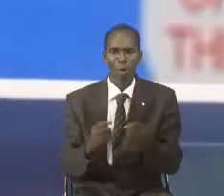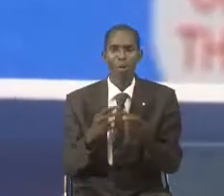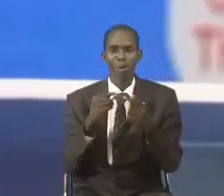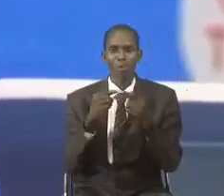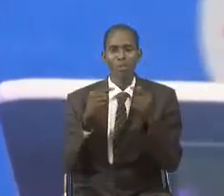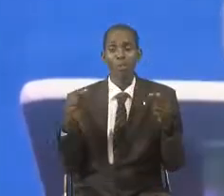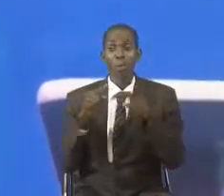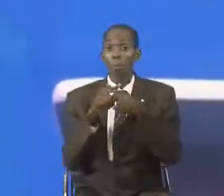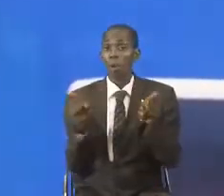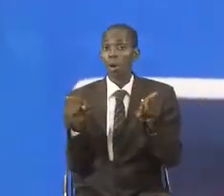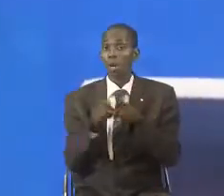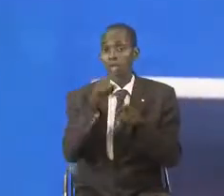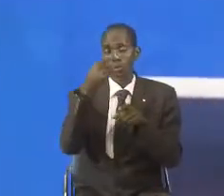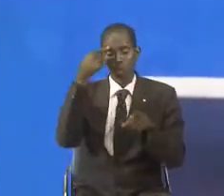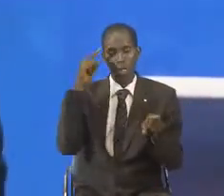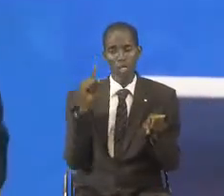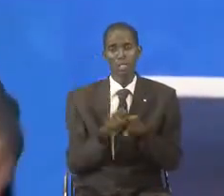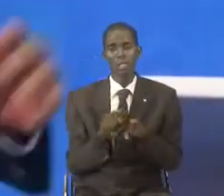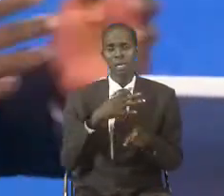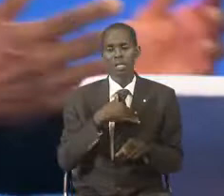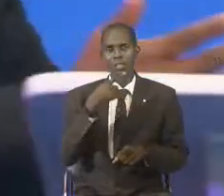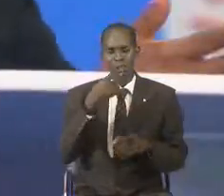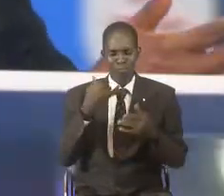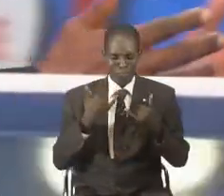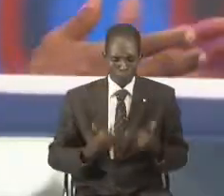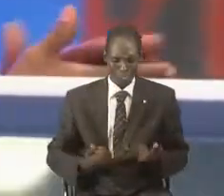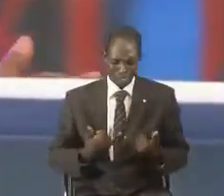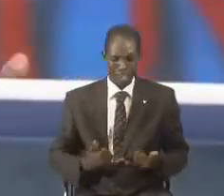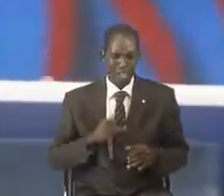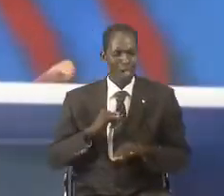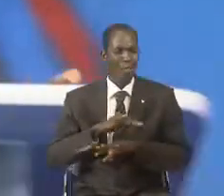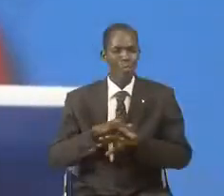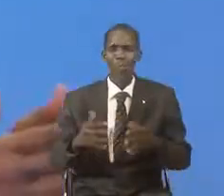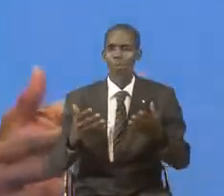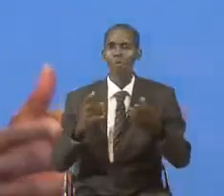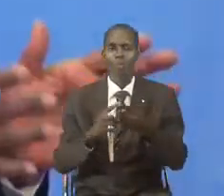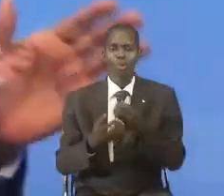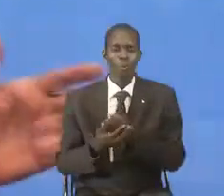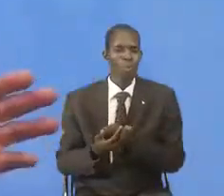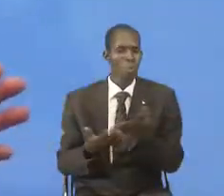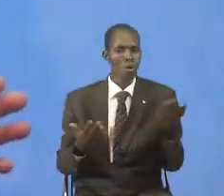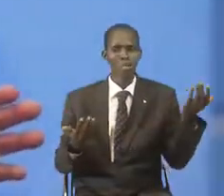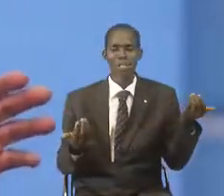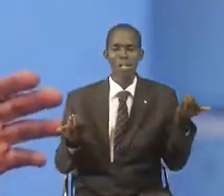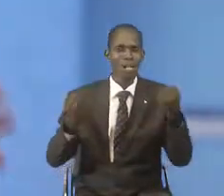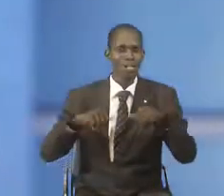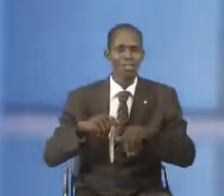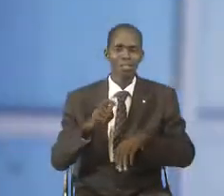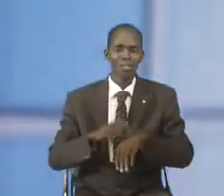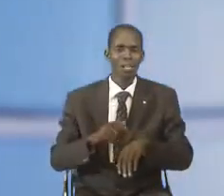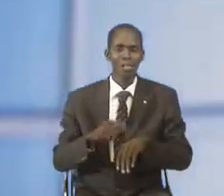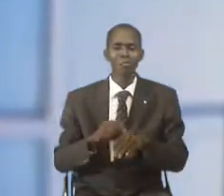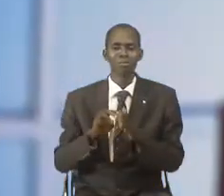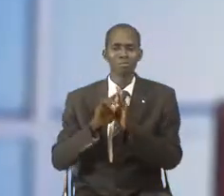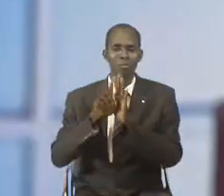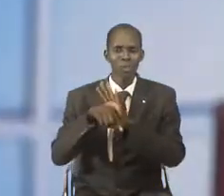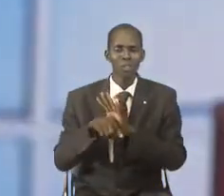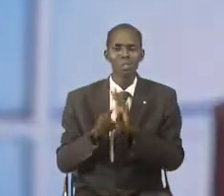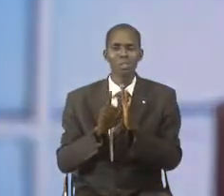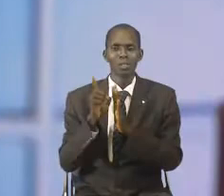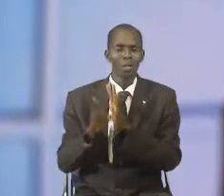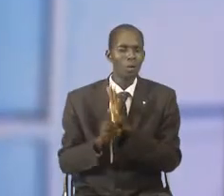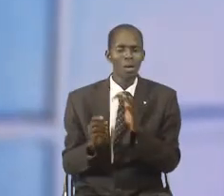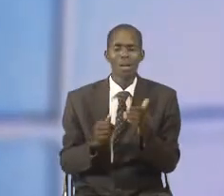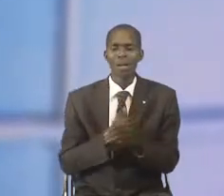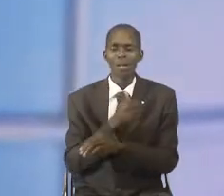power, over all the power of the enemy. But as you say, today, I don't want to waste any moment,